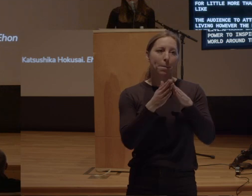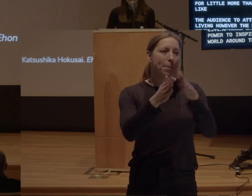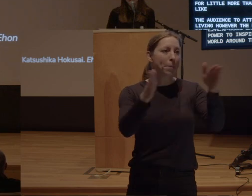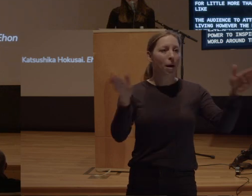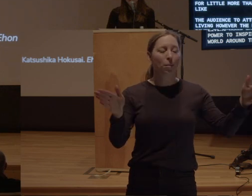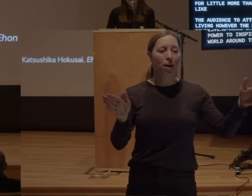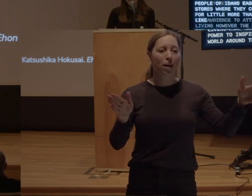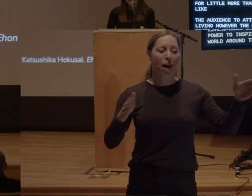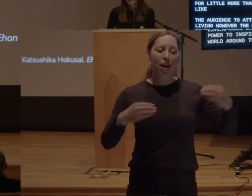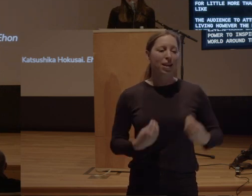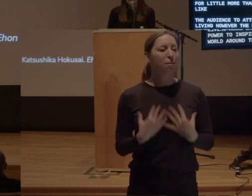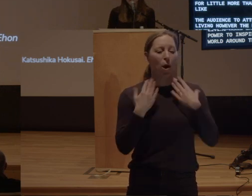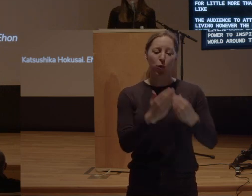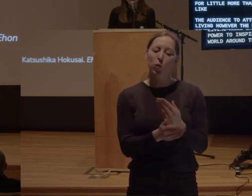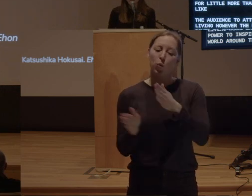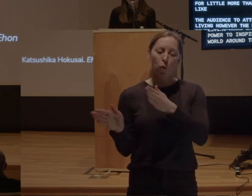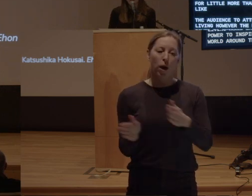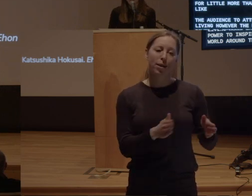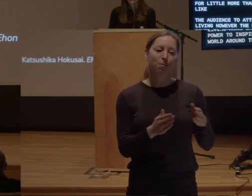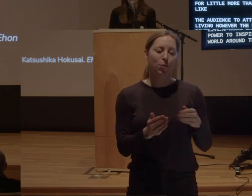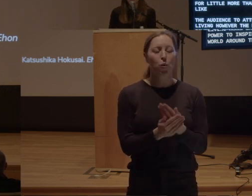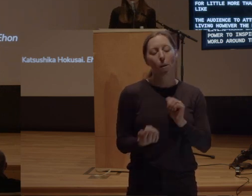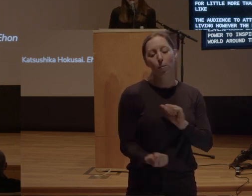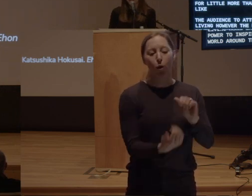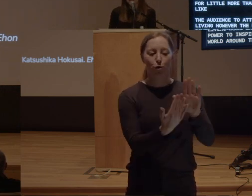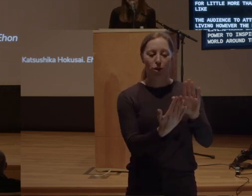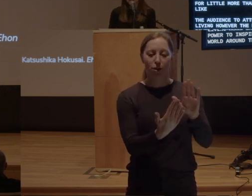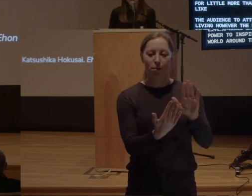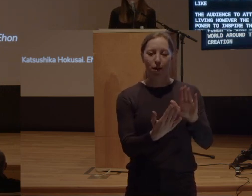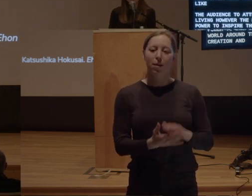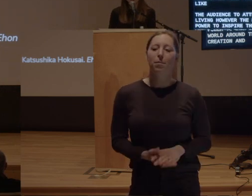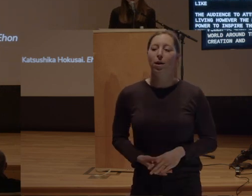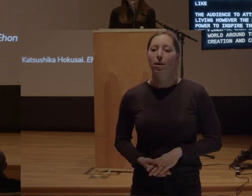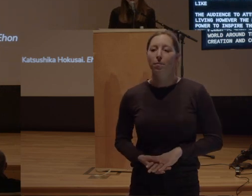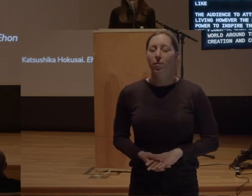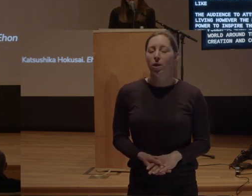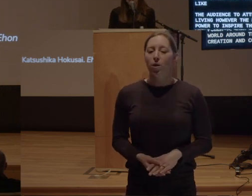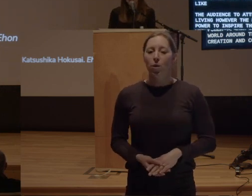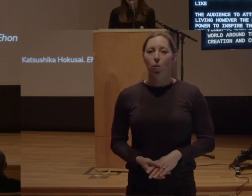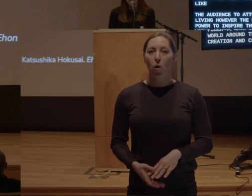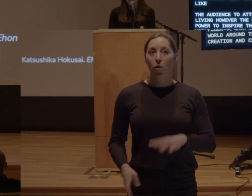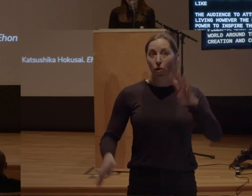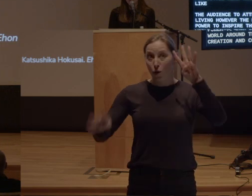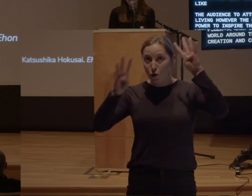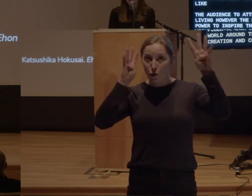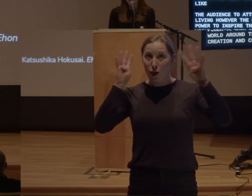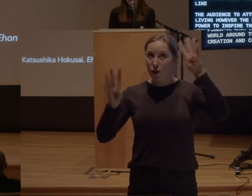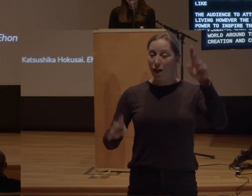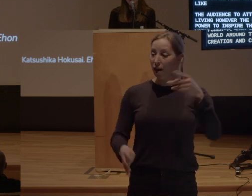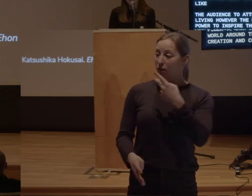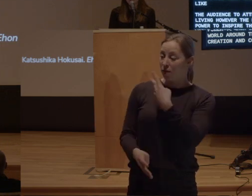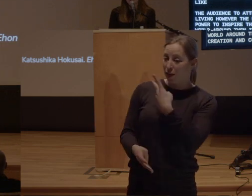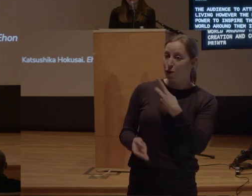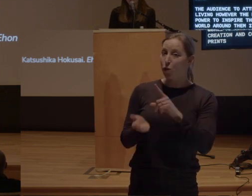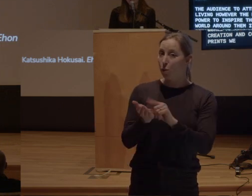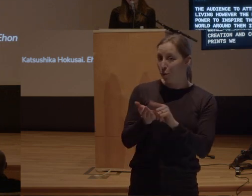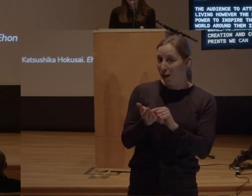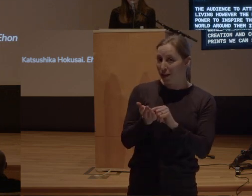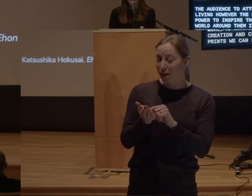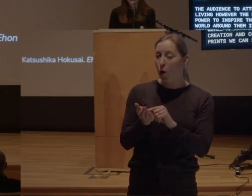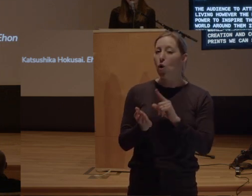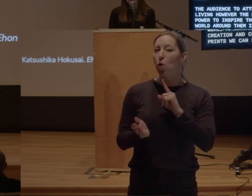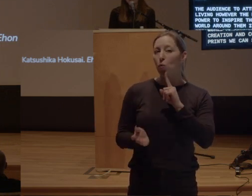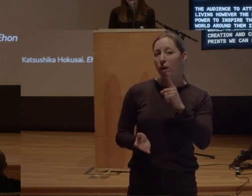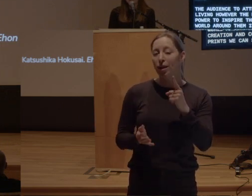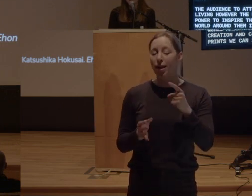ways. As such, in the creation and consumption of ukiyo-e landscape prints, we can say that culture